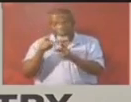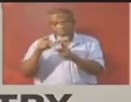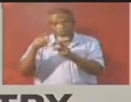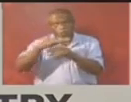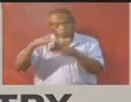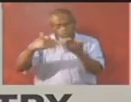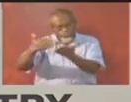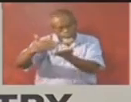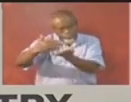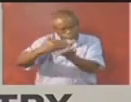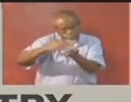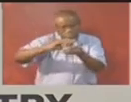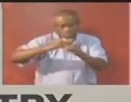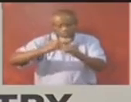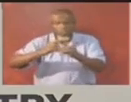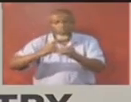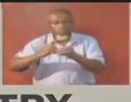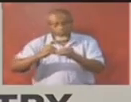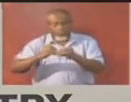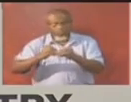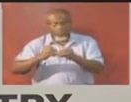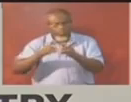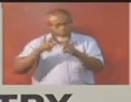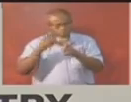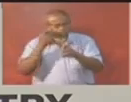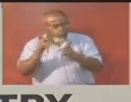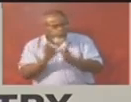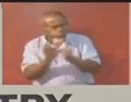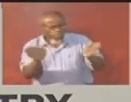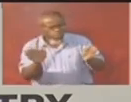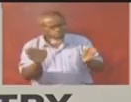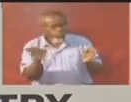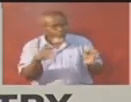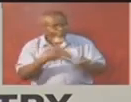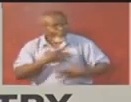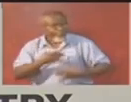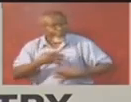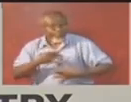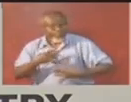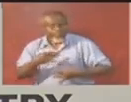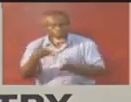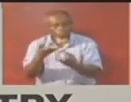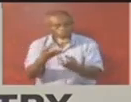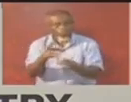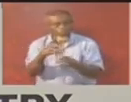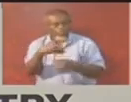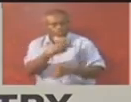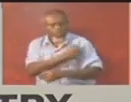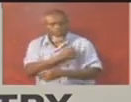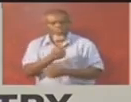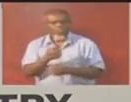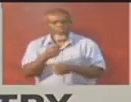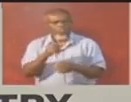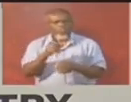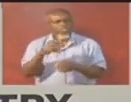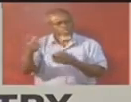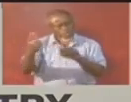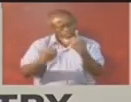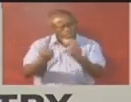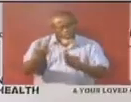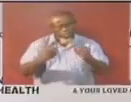high rates of interest in the vaccine and their vaccine acceptance as we move forward to gaining herd immunity. Thank you very